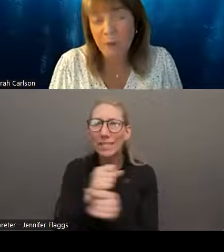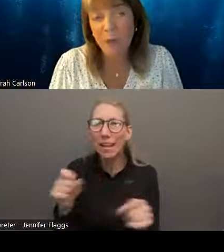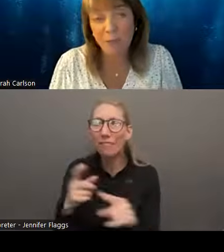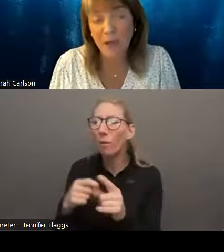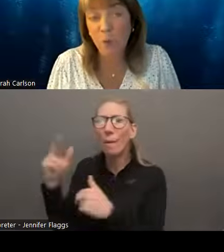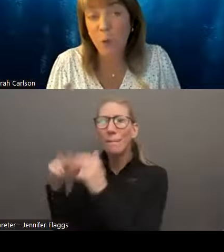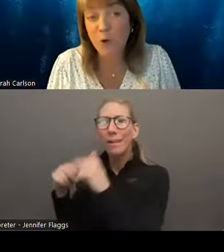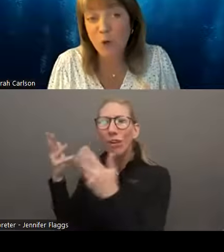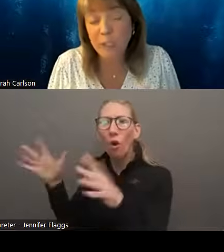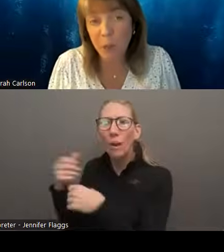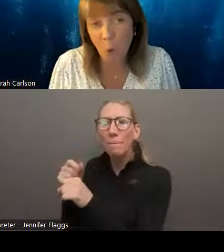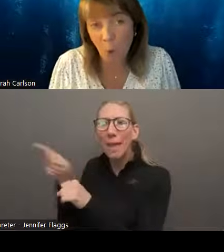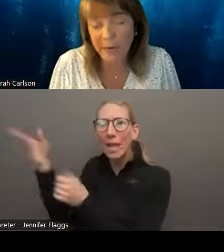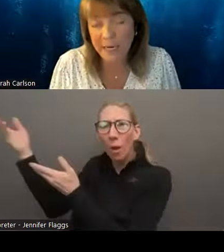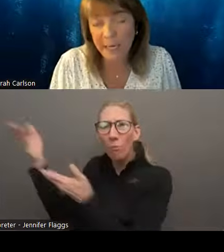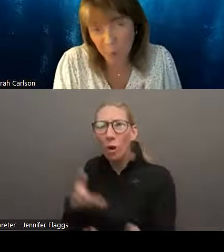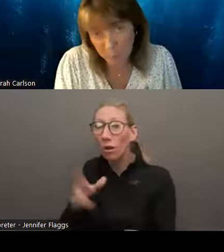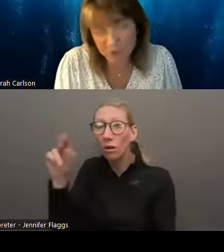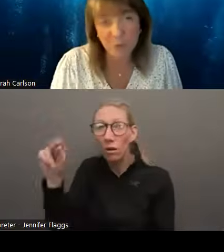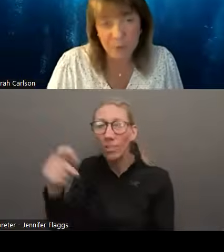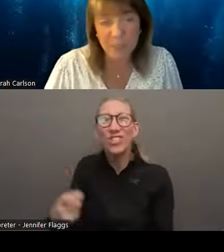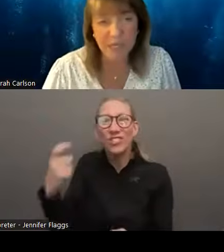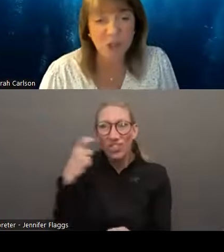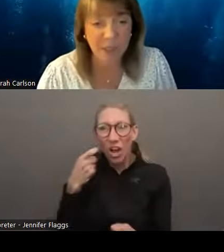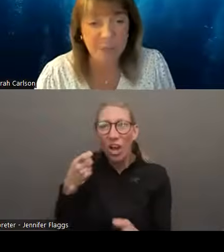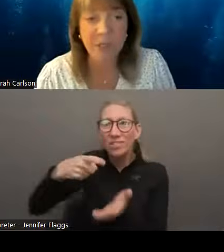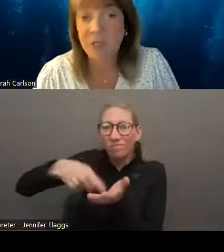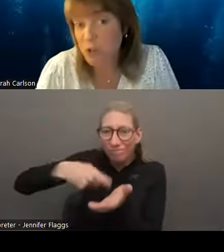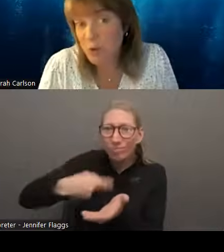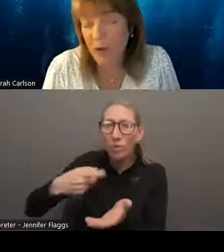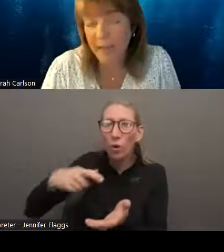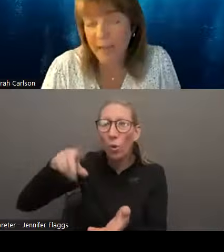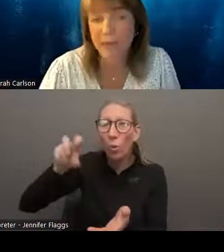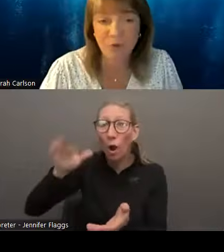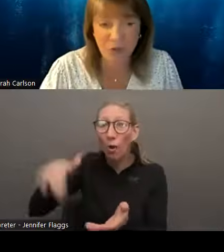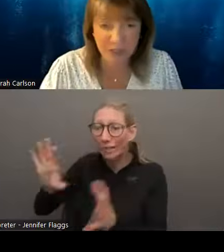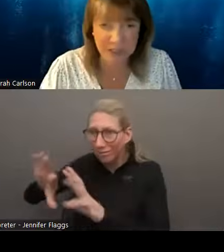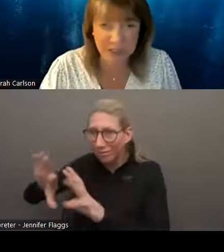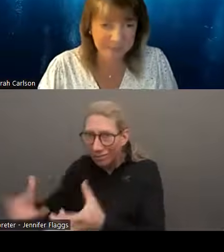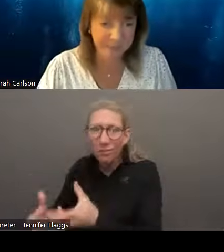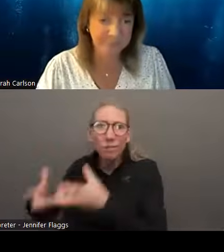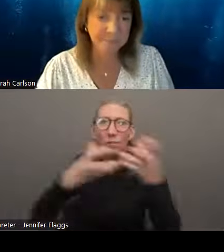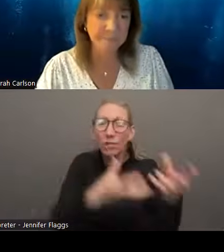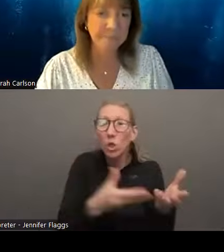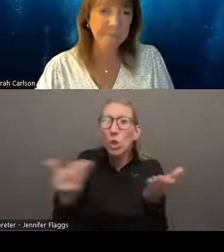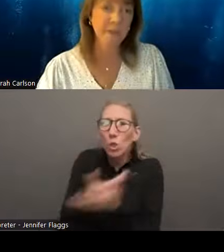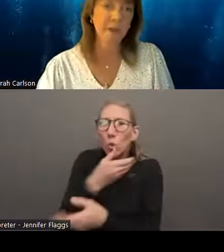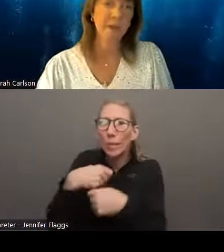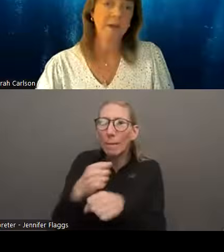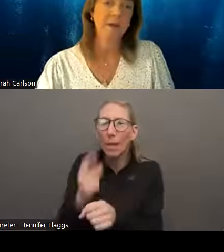building, but rather were newly quarried and were presumably being shipped to a construction site.